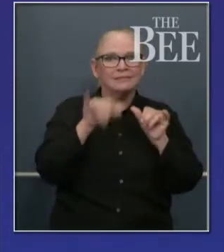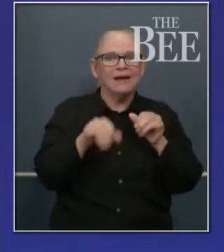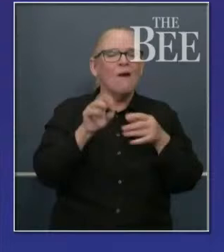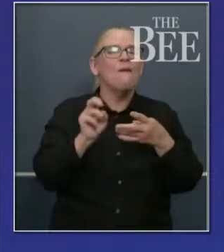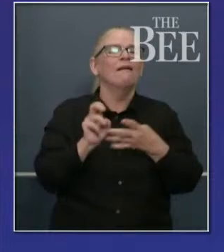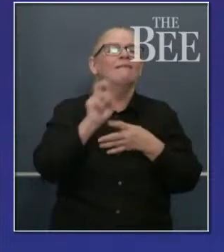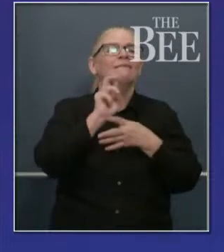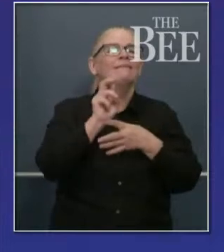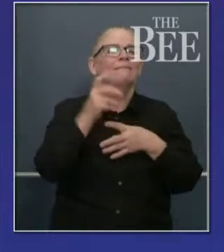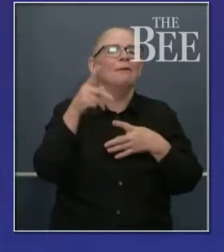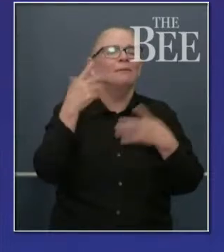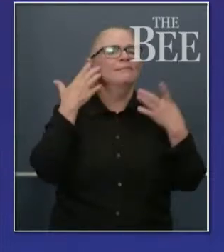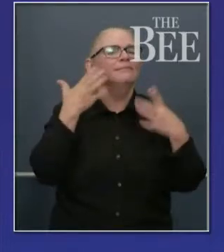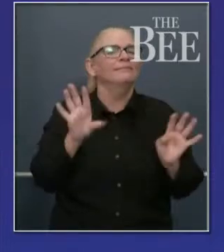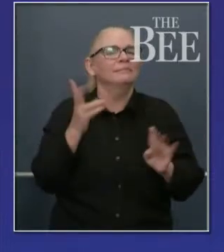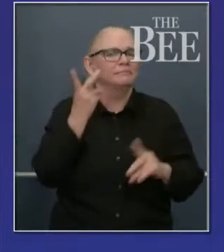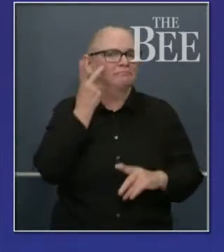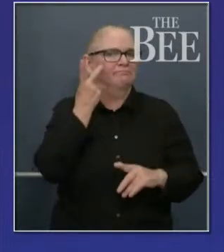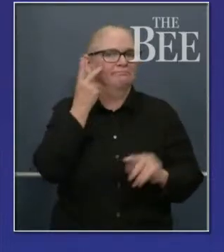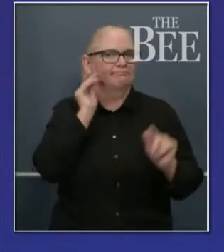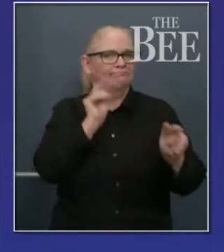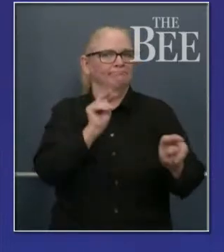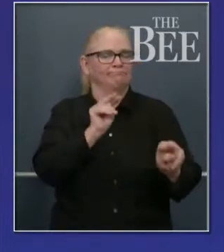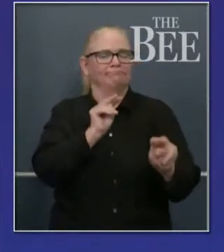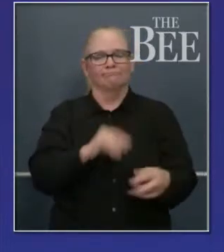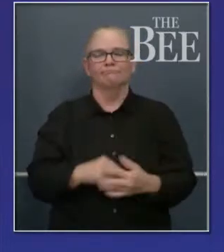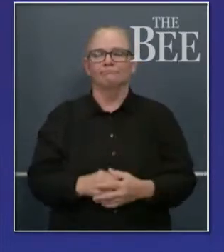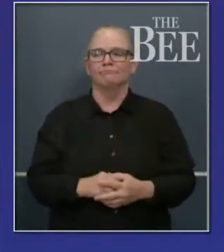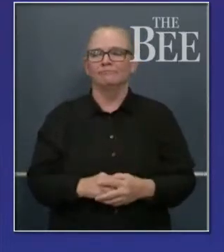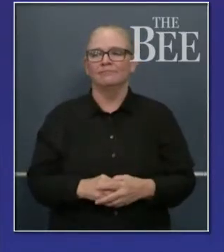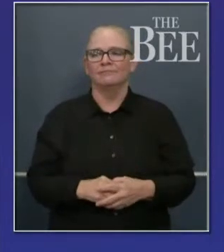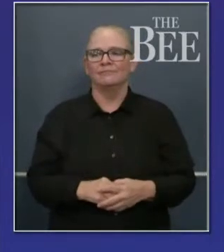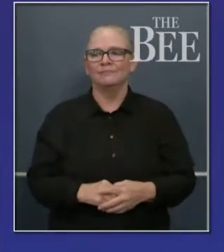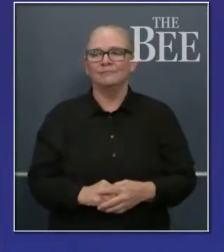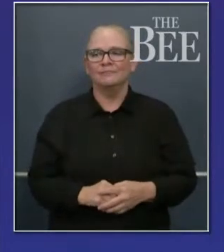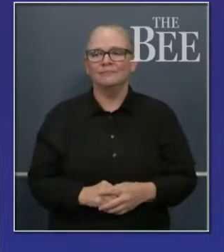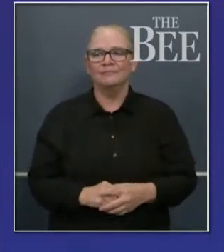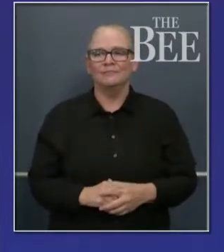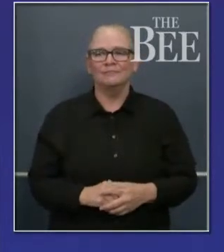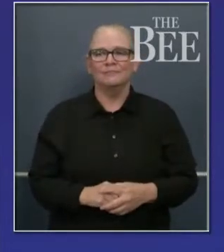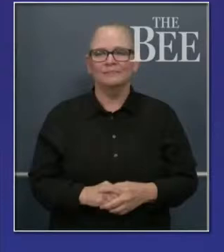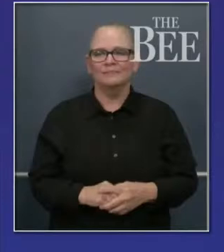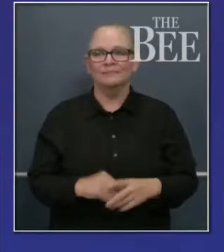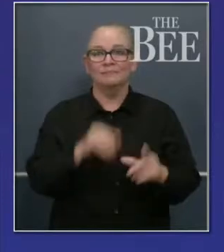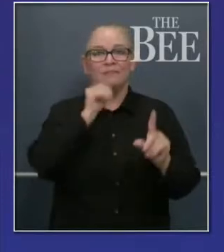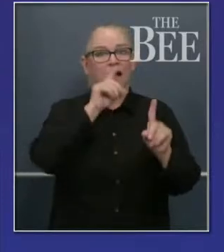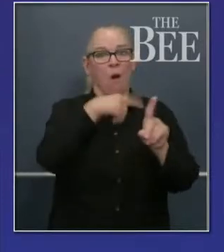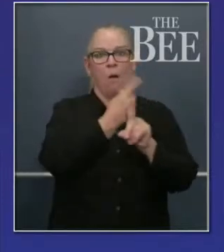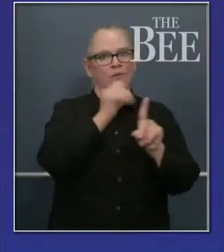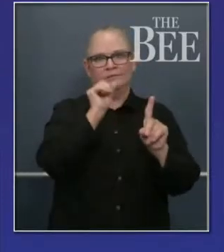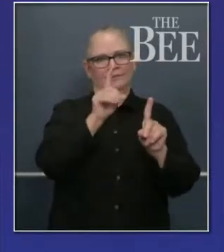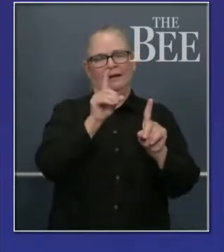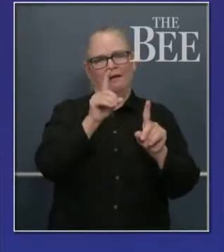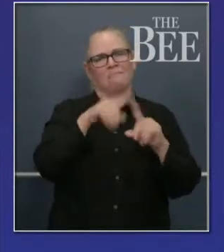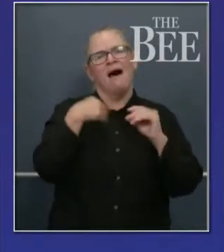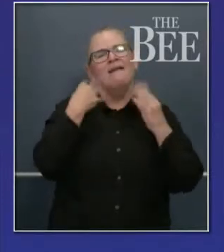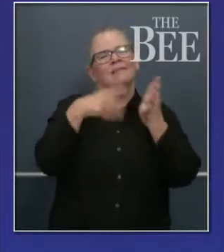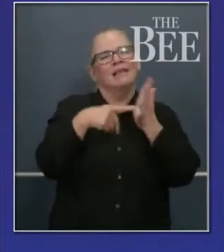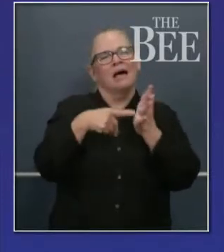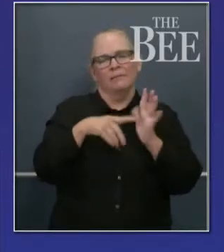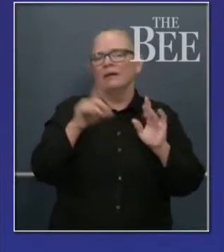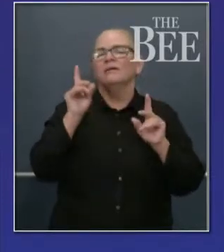But if that's what it shows, that's what we will expect of not just San Diego County, but all counties in